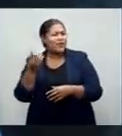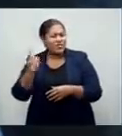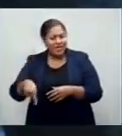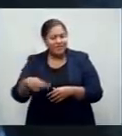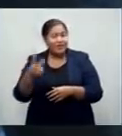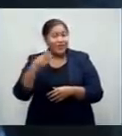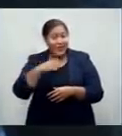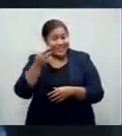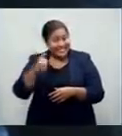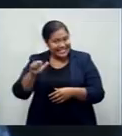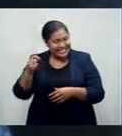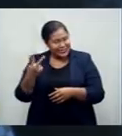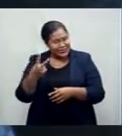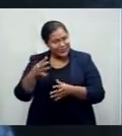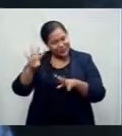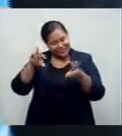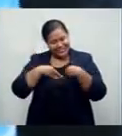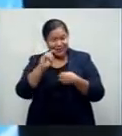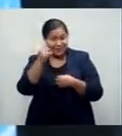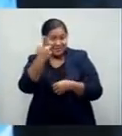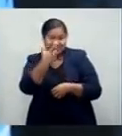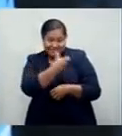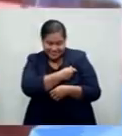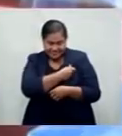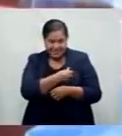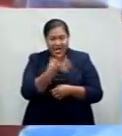324,462 people have received their first dose, while